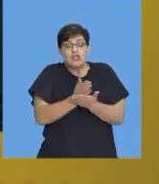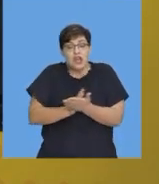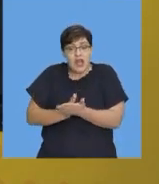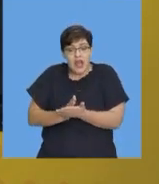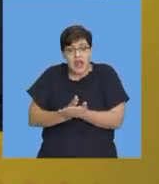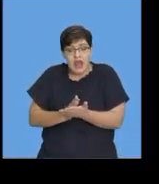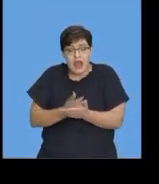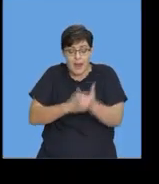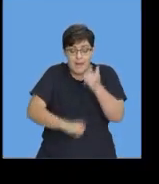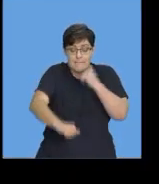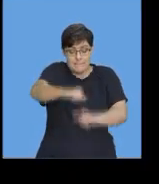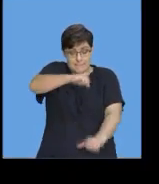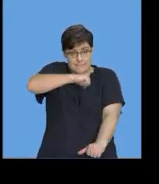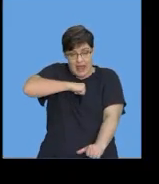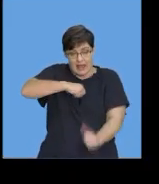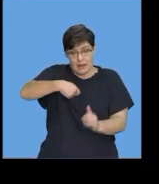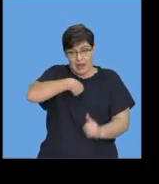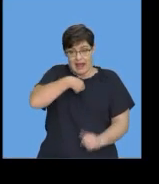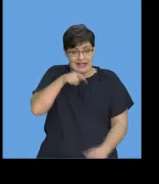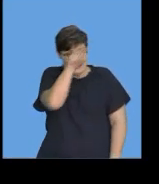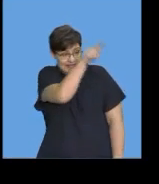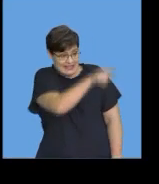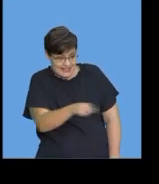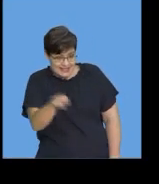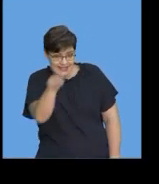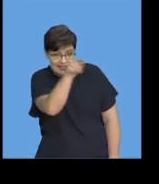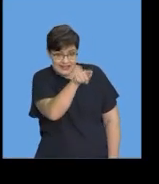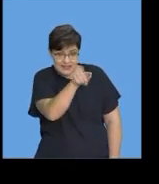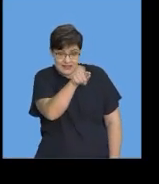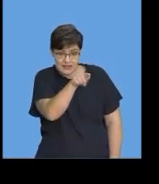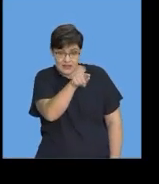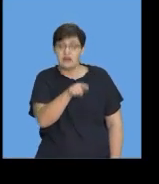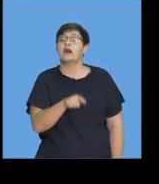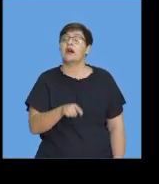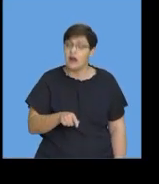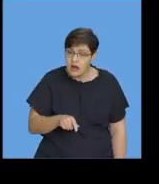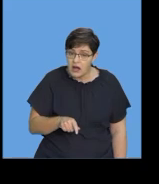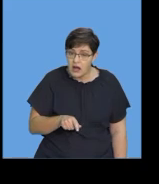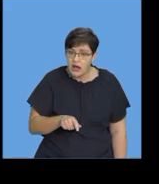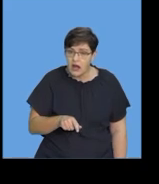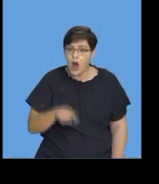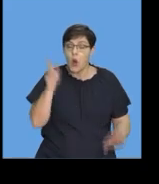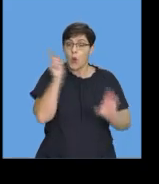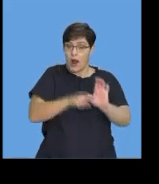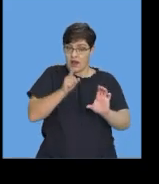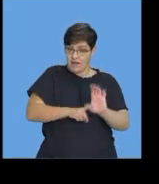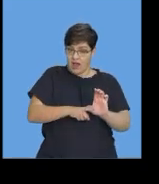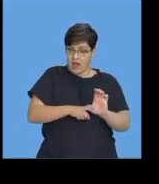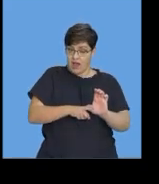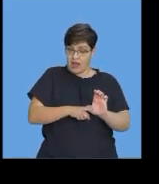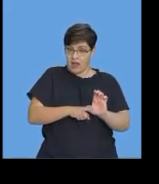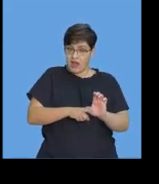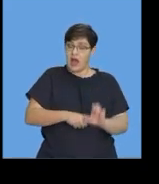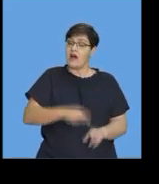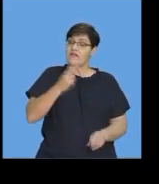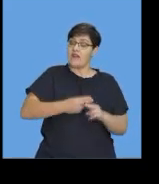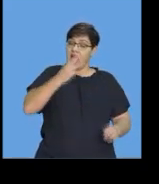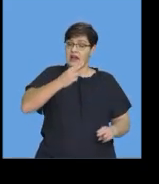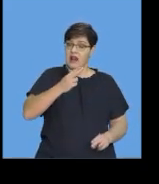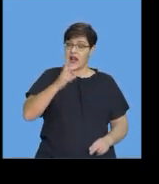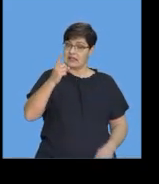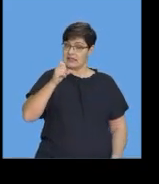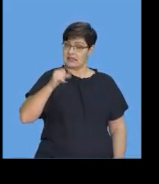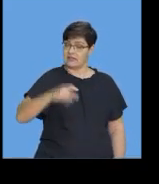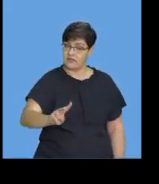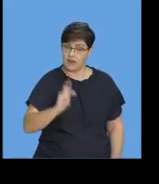were repurchased, these, did not qualify for the final dividend.